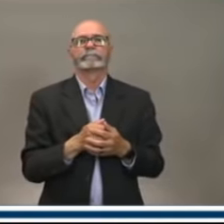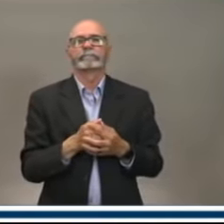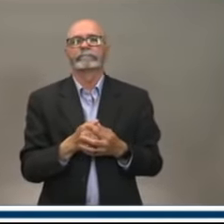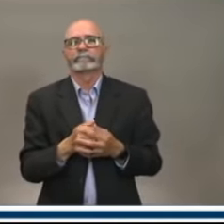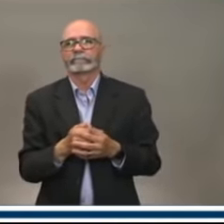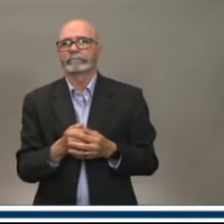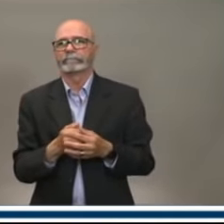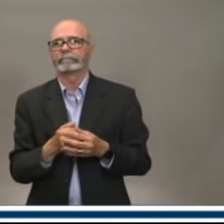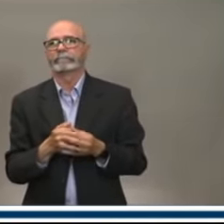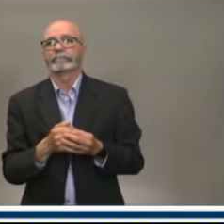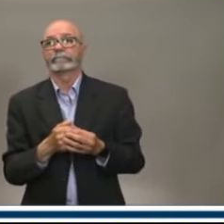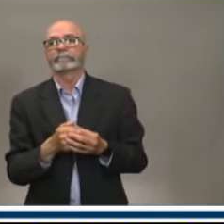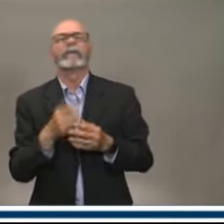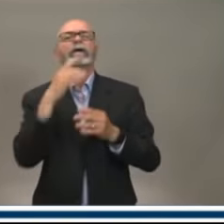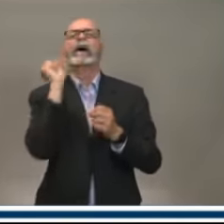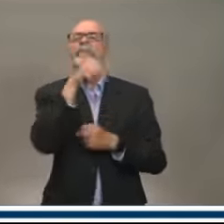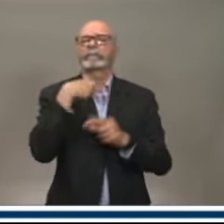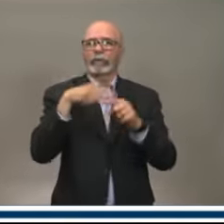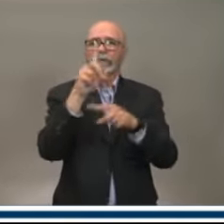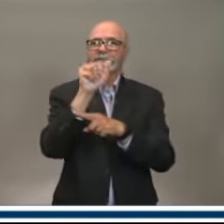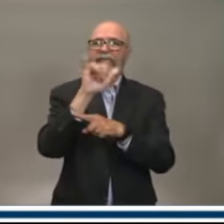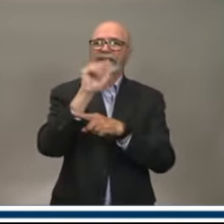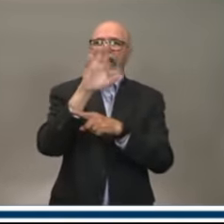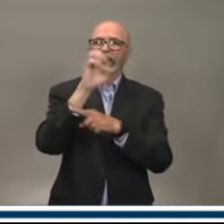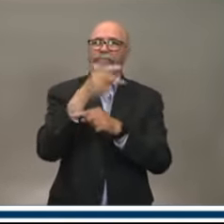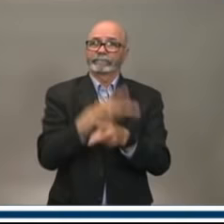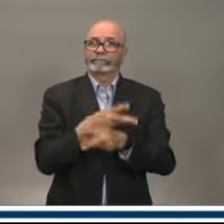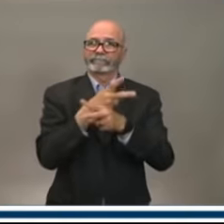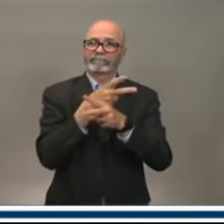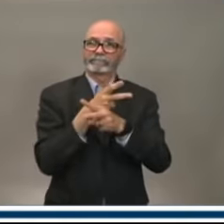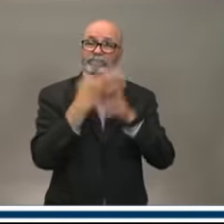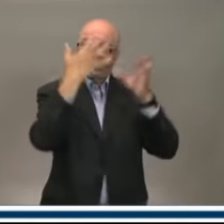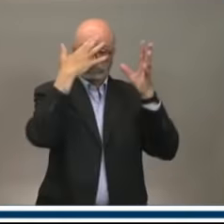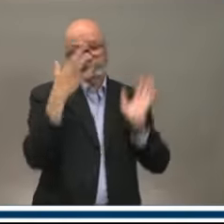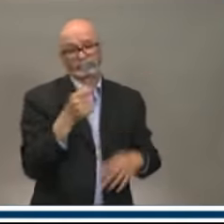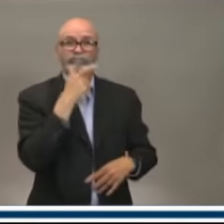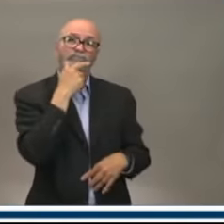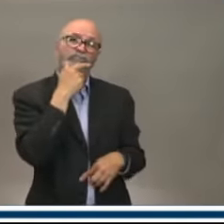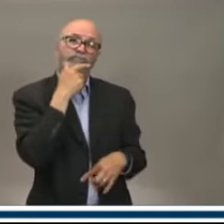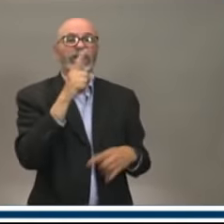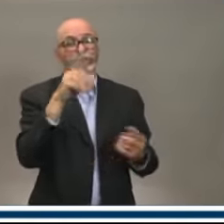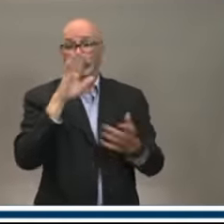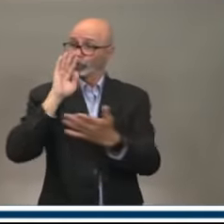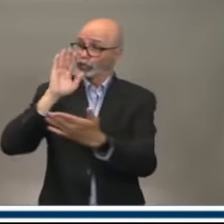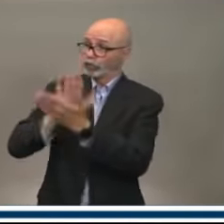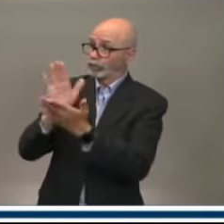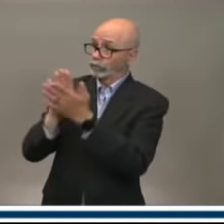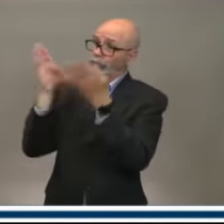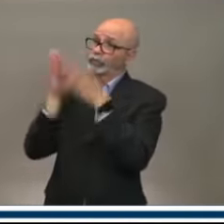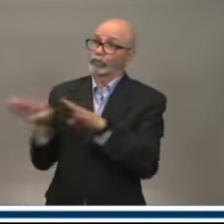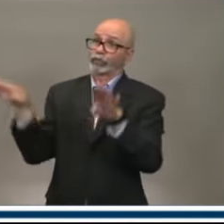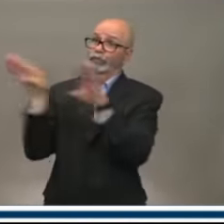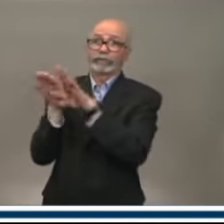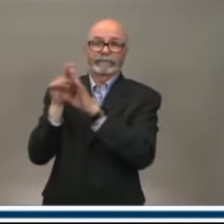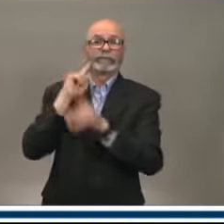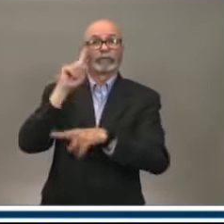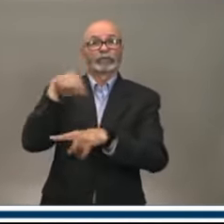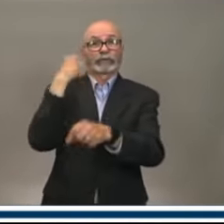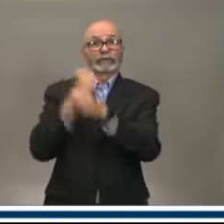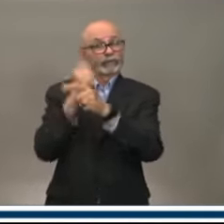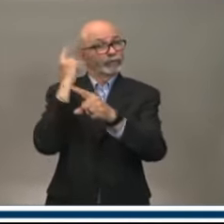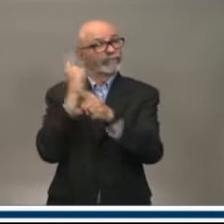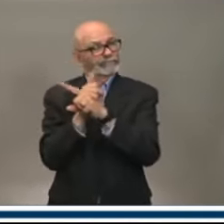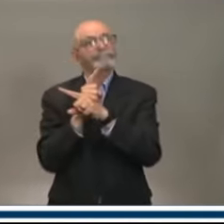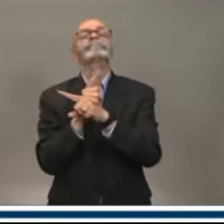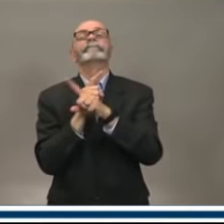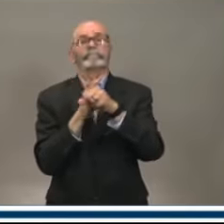that you've just outright closed schools for the year, and likely if daycares go back, they will, like most of them, will be above the threshold